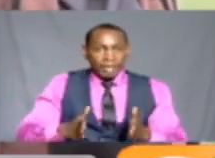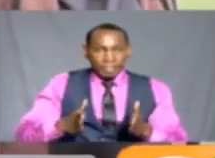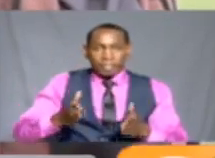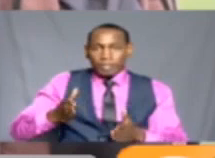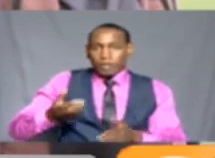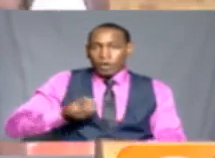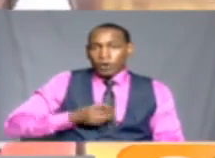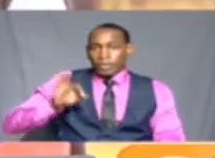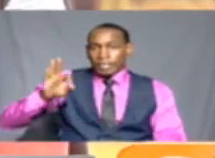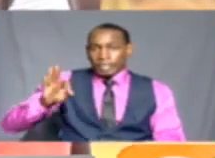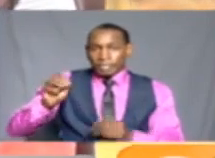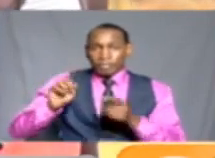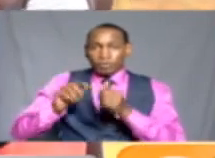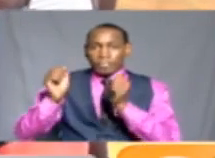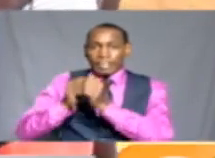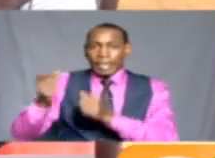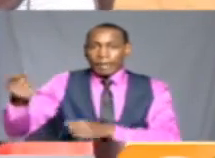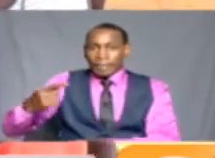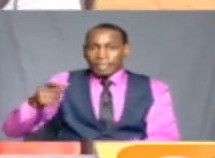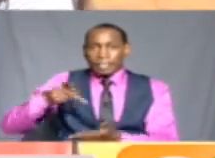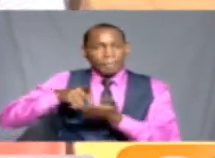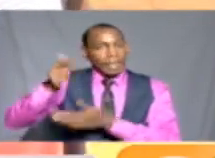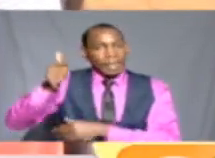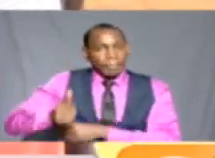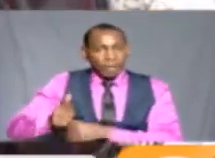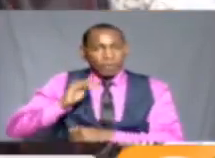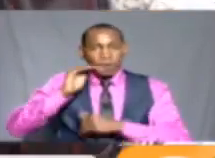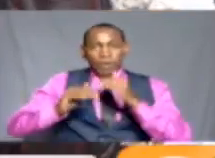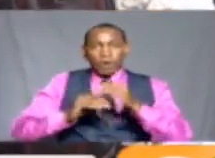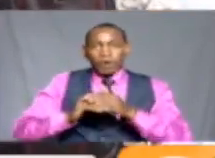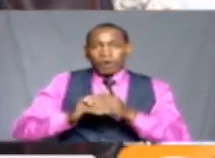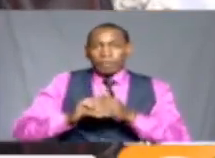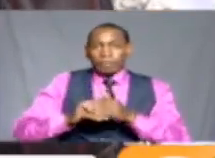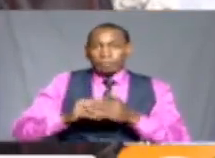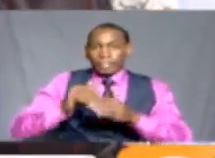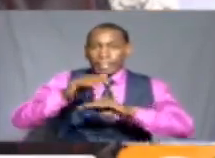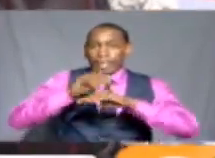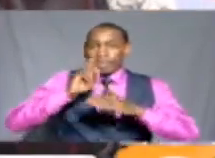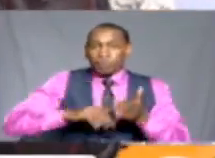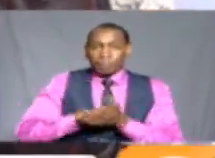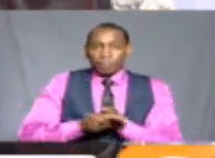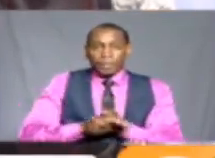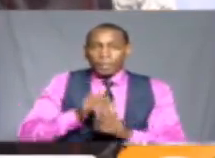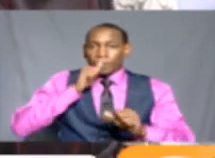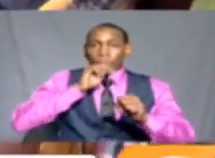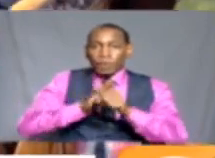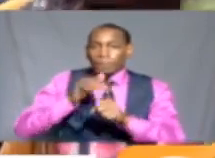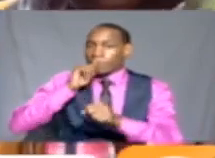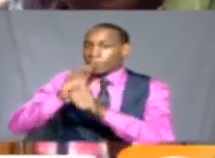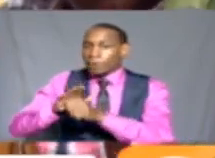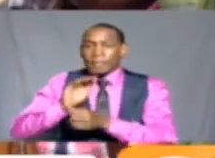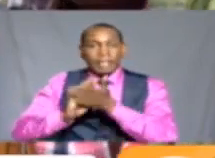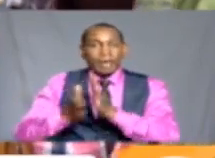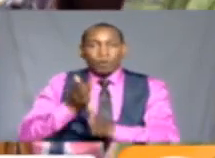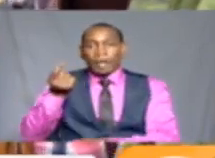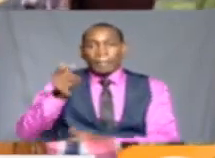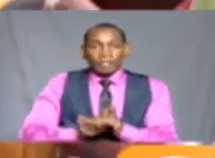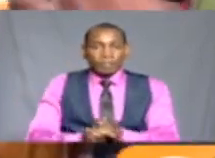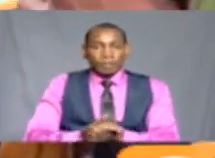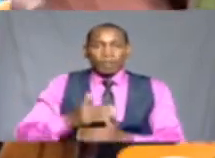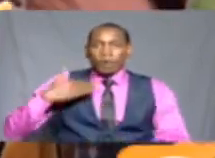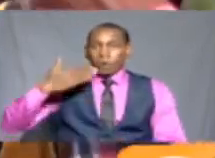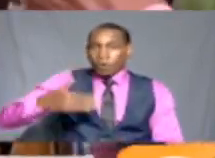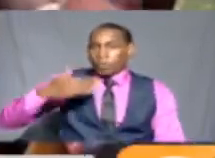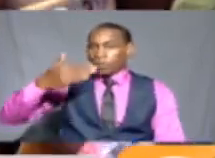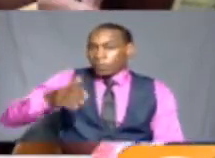from 3 months to 10 months salary arrears. All they get from the management, they say, are empty promises. Tunadanganywa ni kama watoto kila